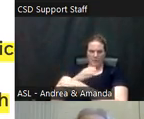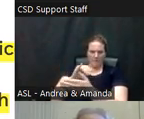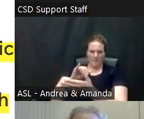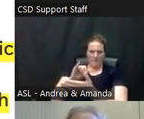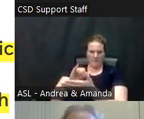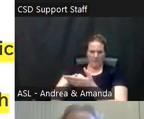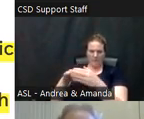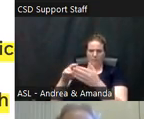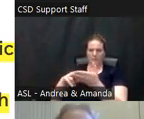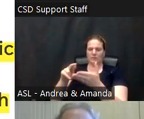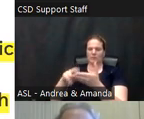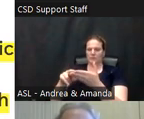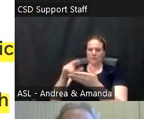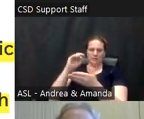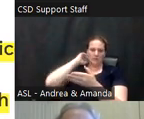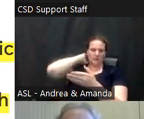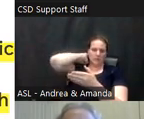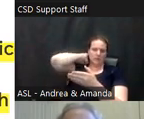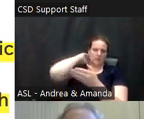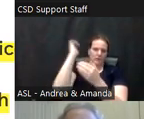conducting research on that. Thank you.